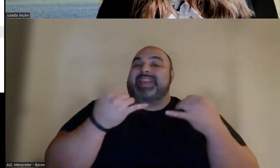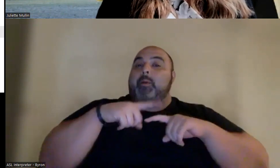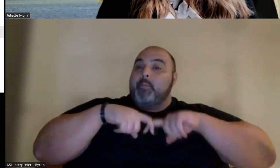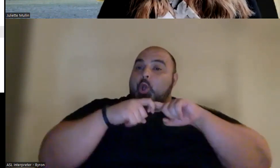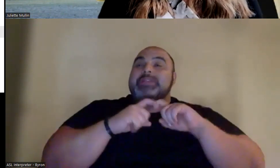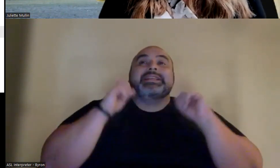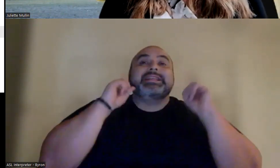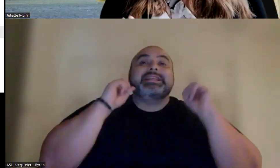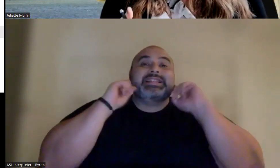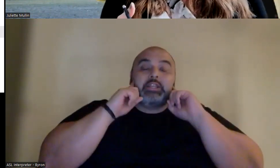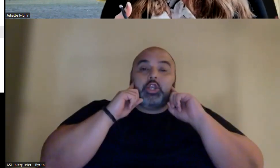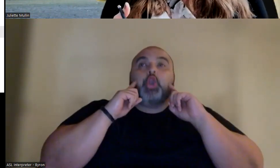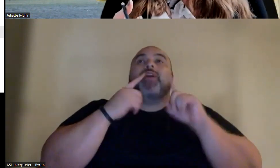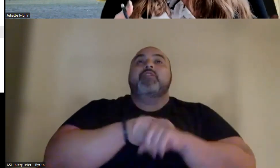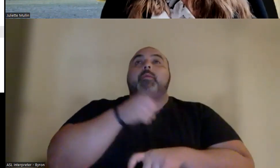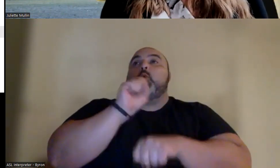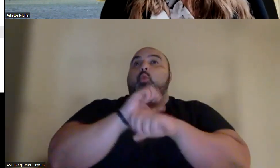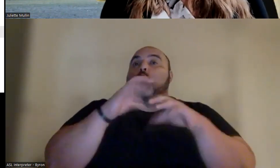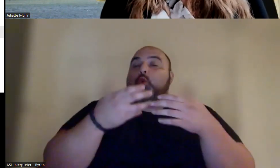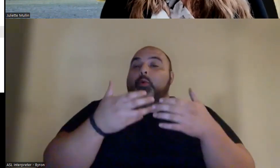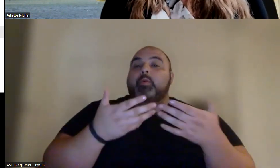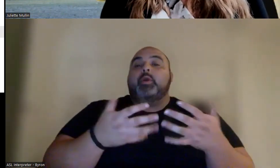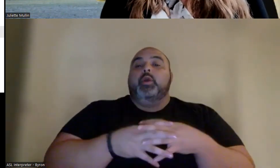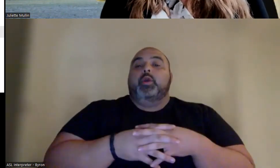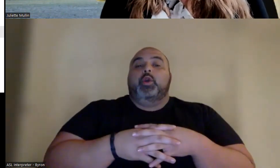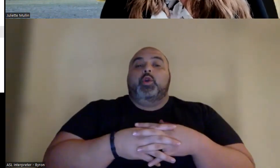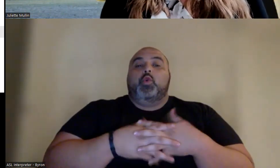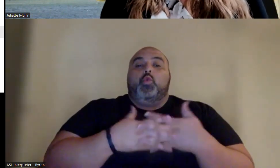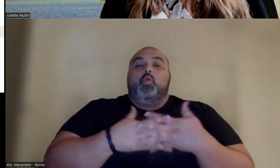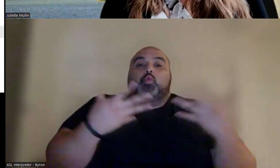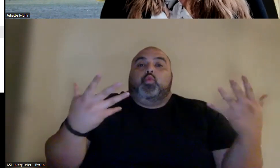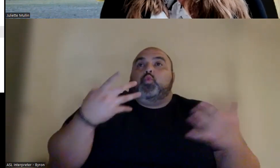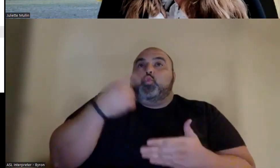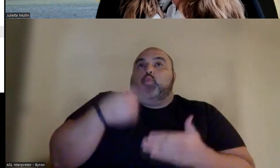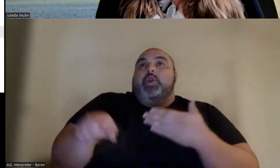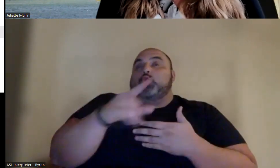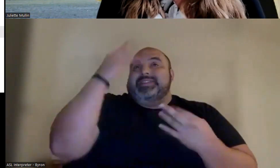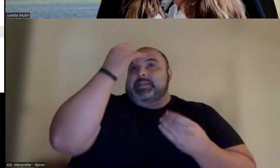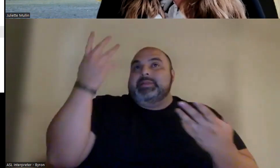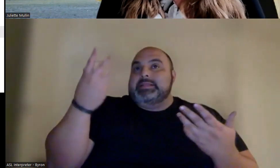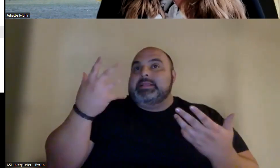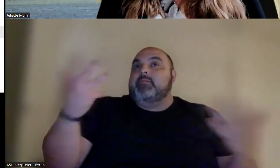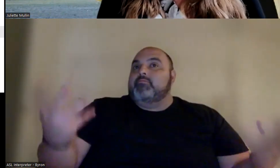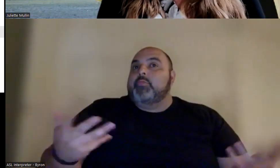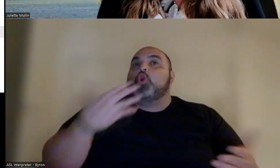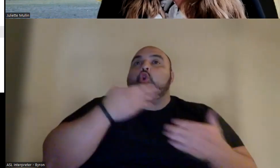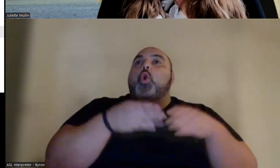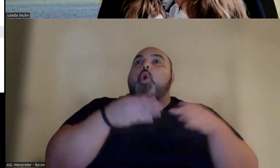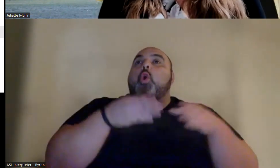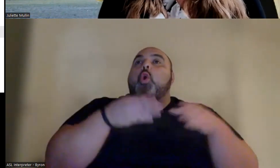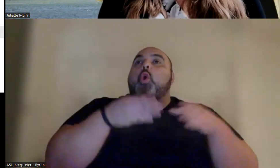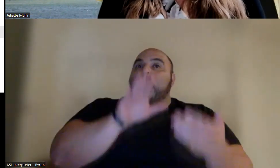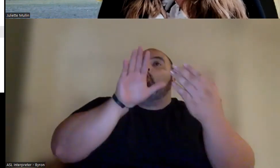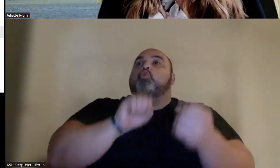from the work group what you consider to be some promising approaches that California could